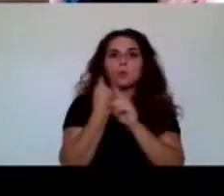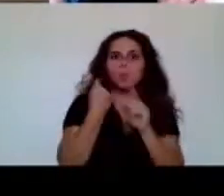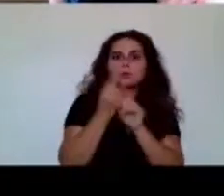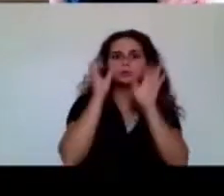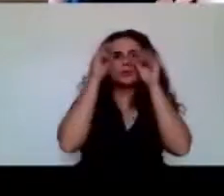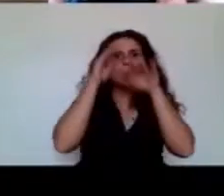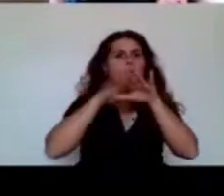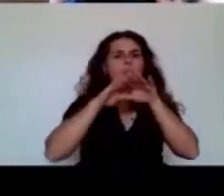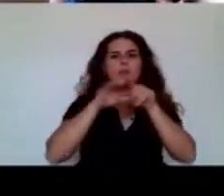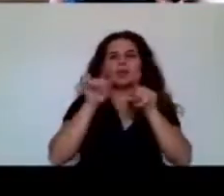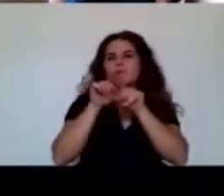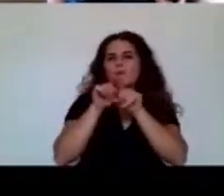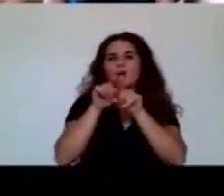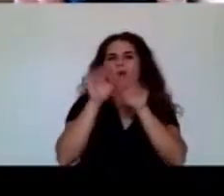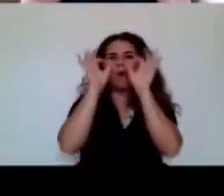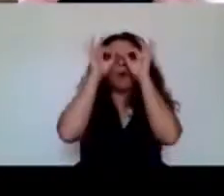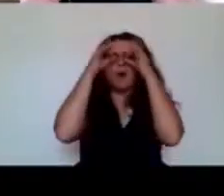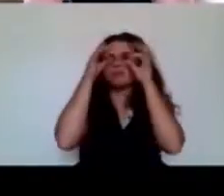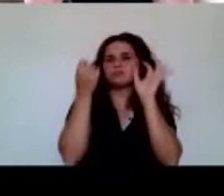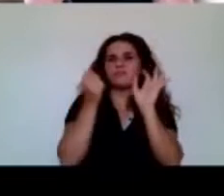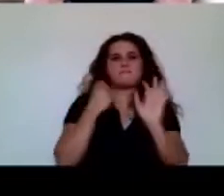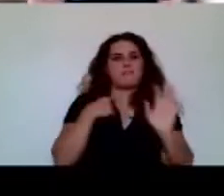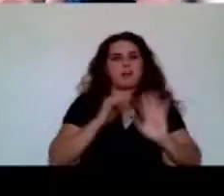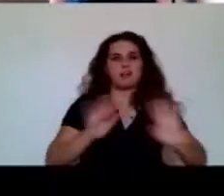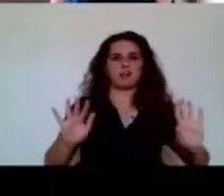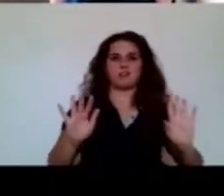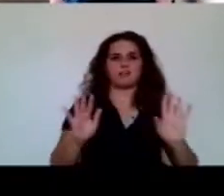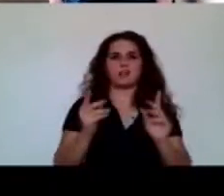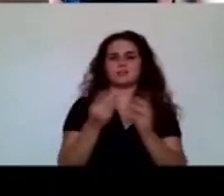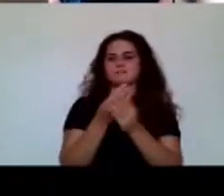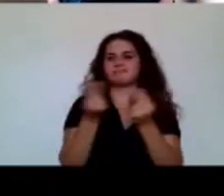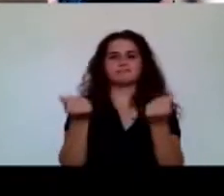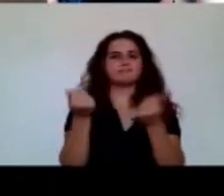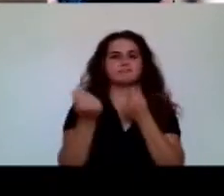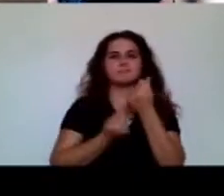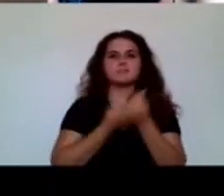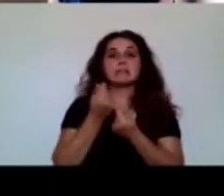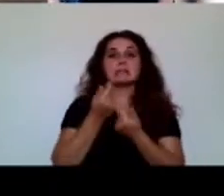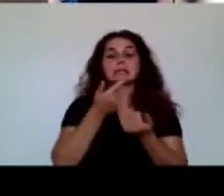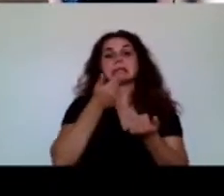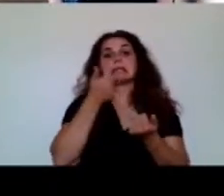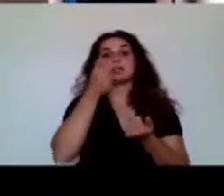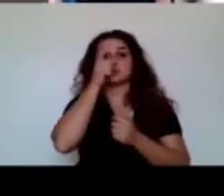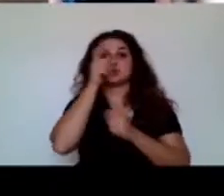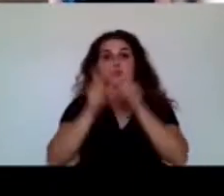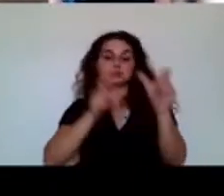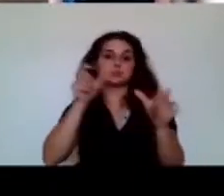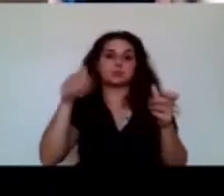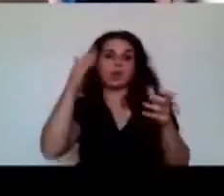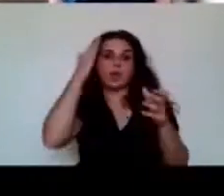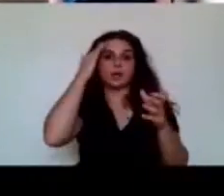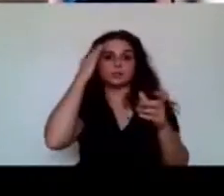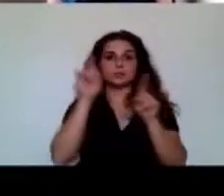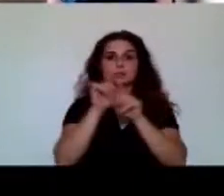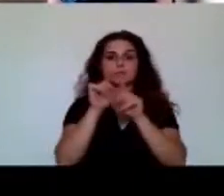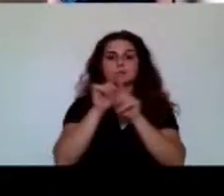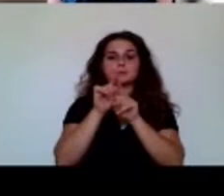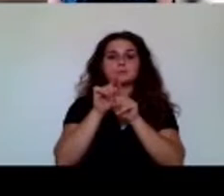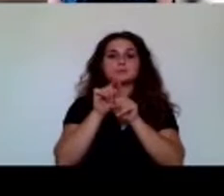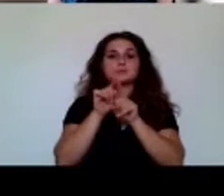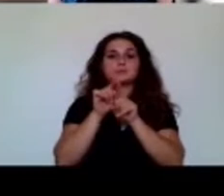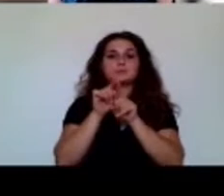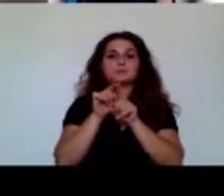just stopped working. And you saw the goggles. These are just plastic lenses that are put on the subjects. So they're misattributing